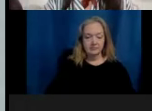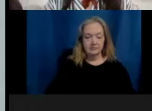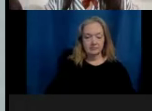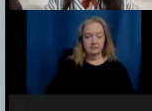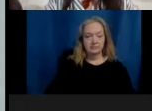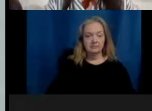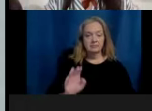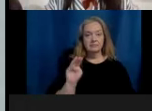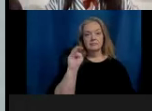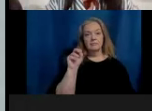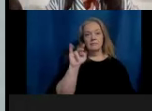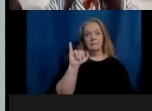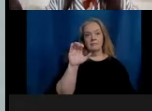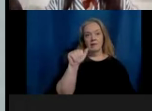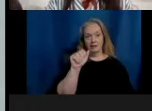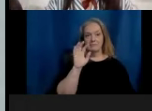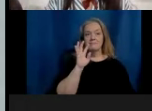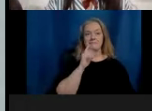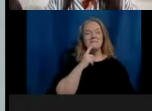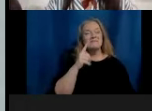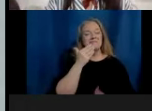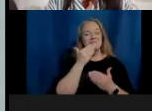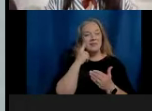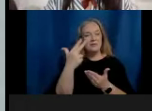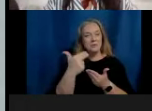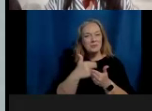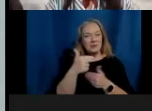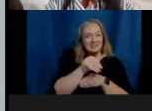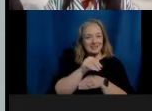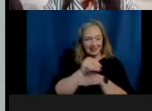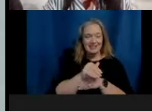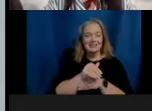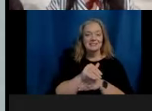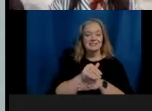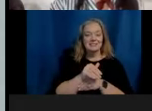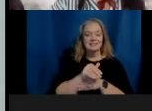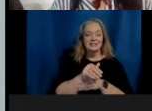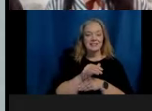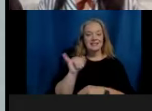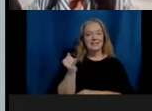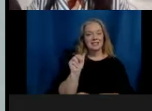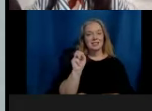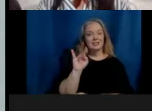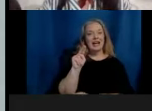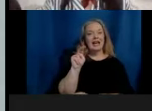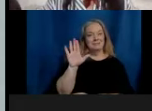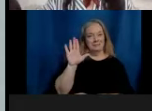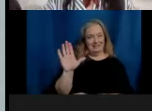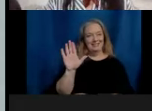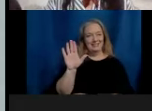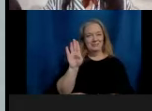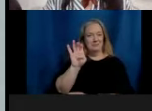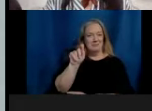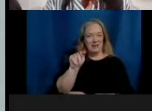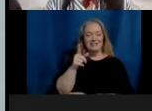Thank you all for joining us tonight for this presentation from Jasmine Best. She is our current